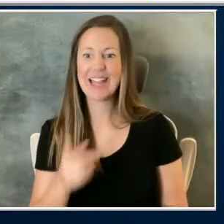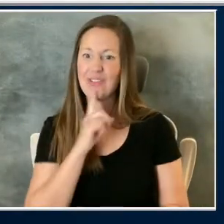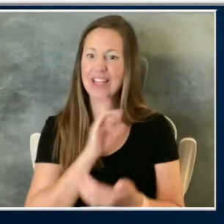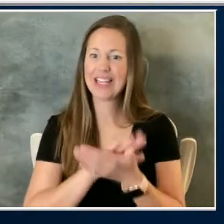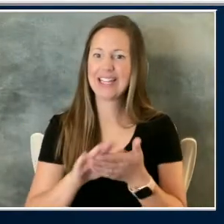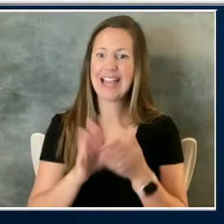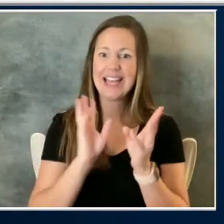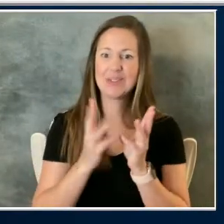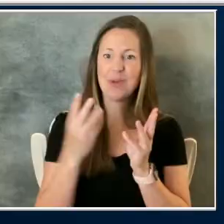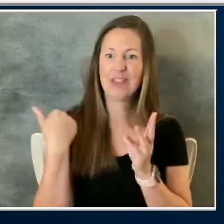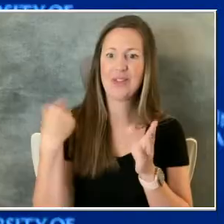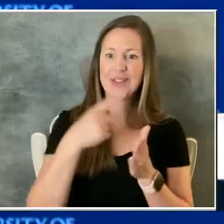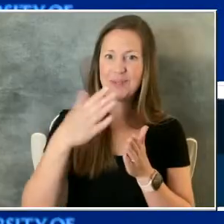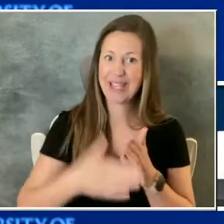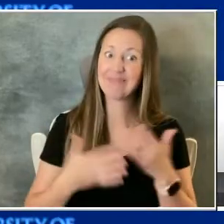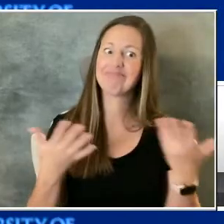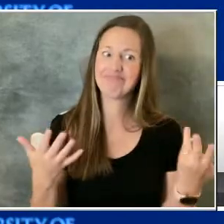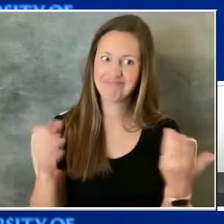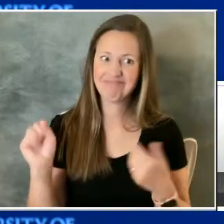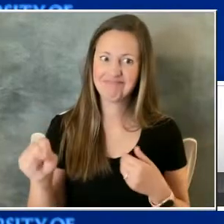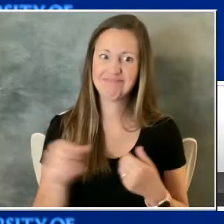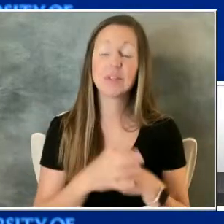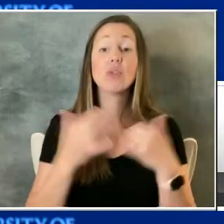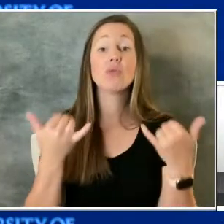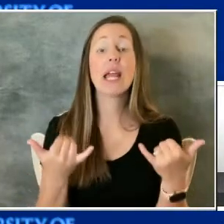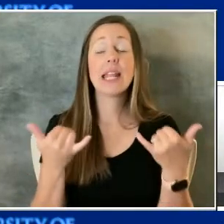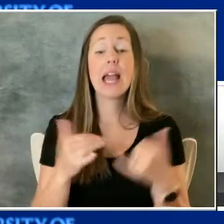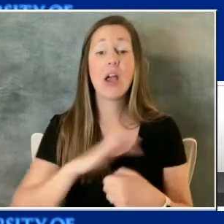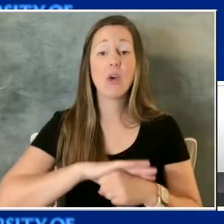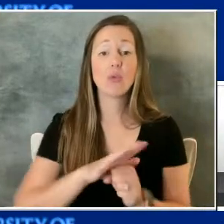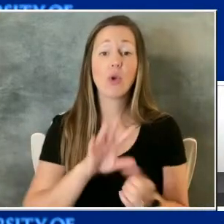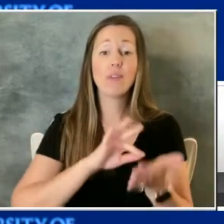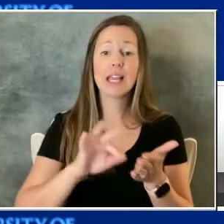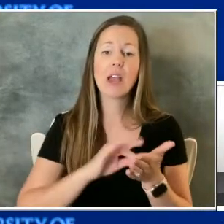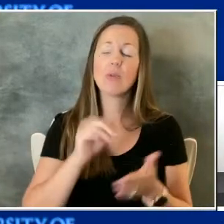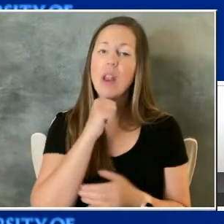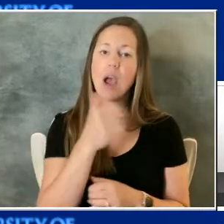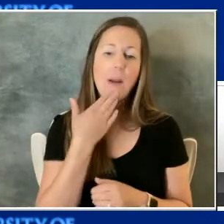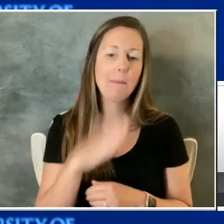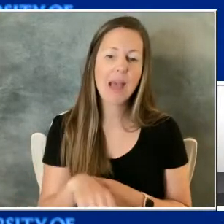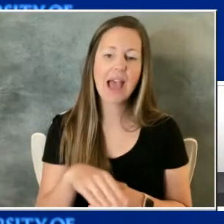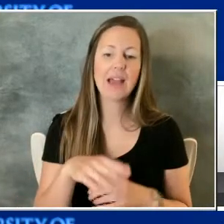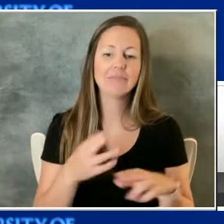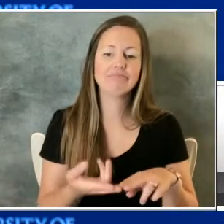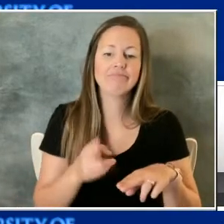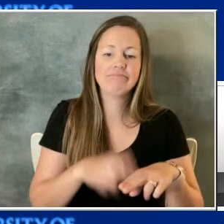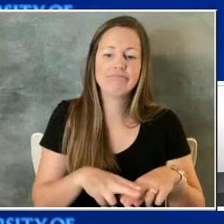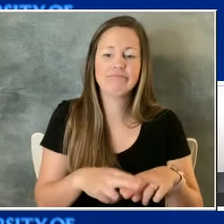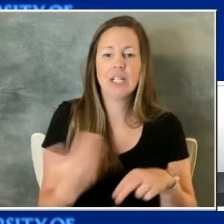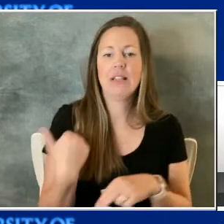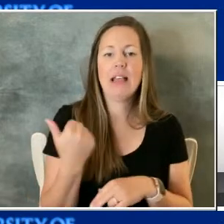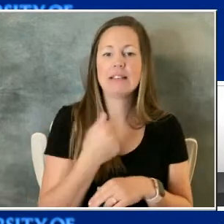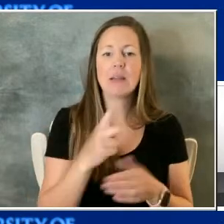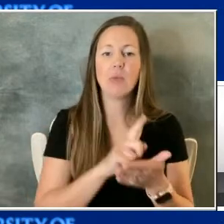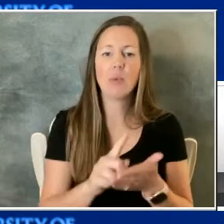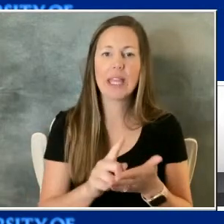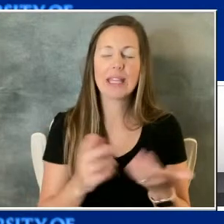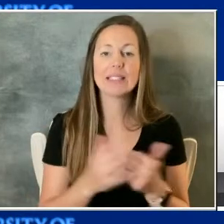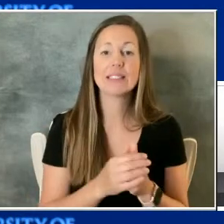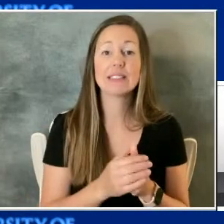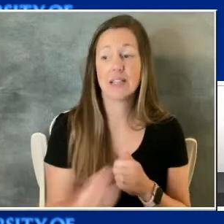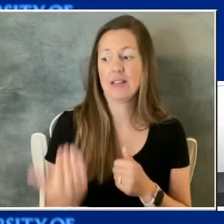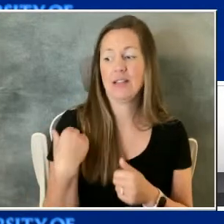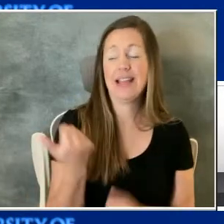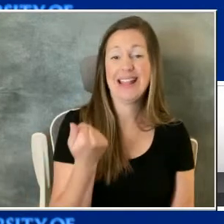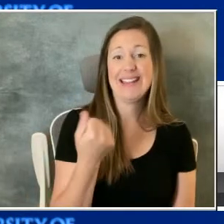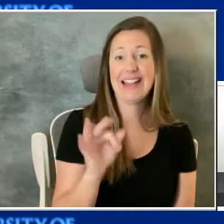know. Right now, the COVID count isn't too bad. Have increased a little bit the last couple weeks. We are up from 19 cases last week to